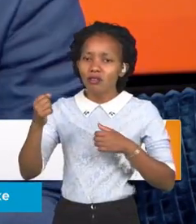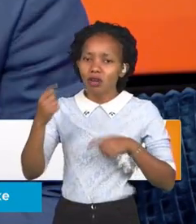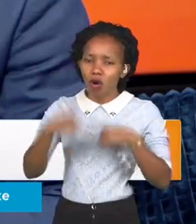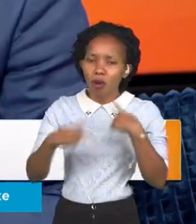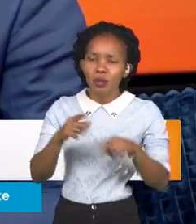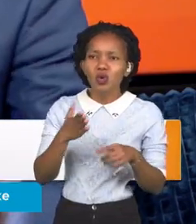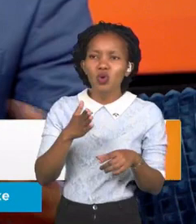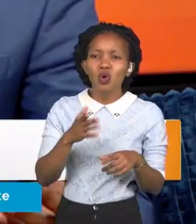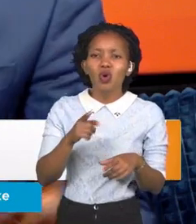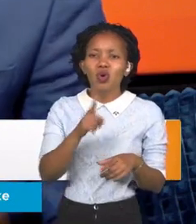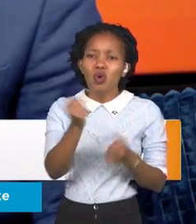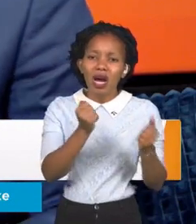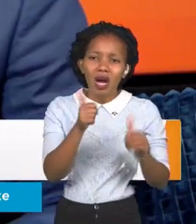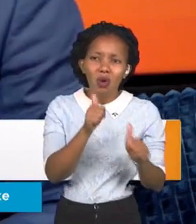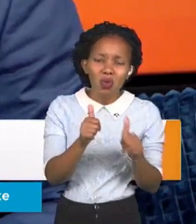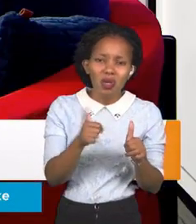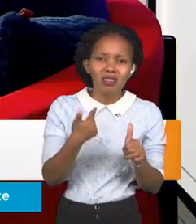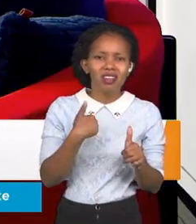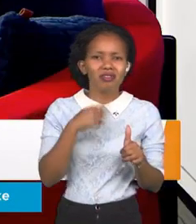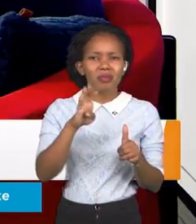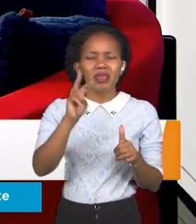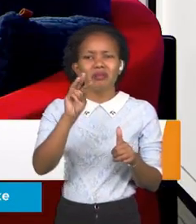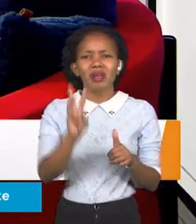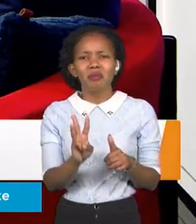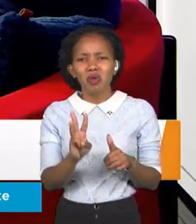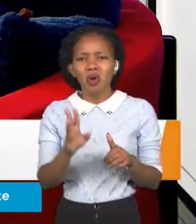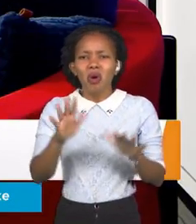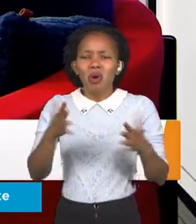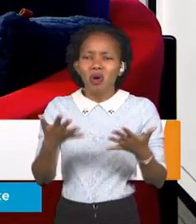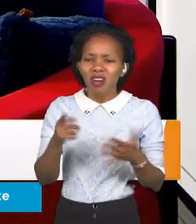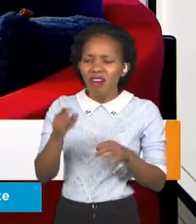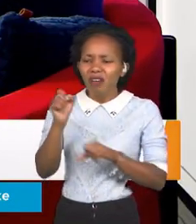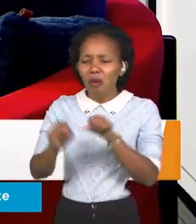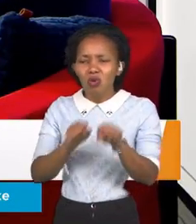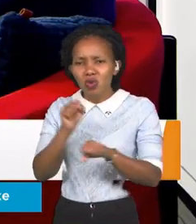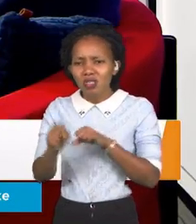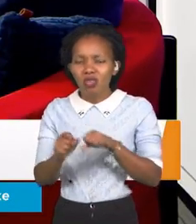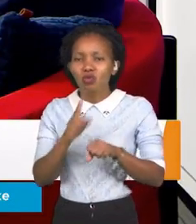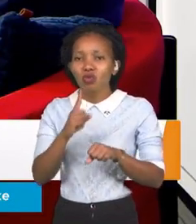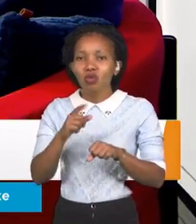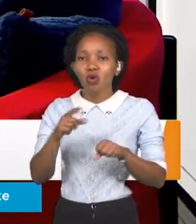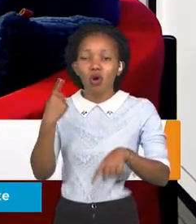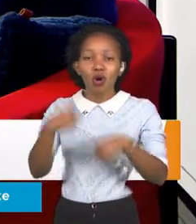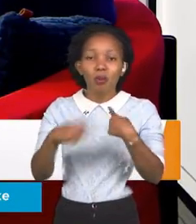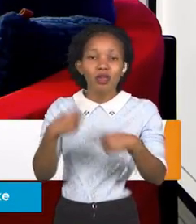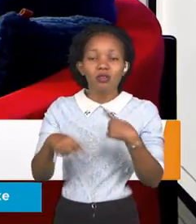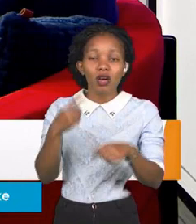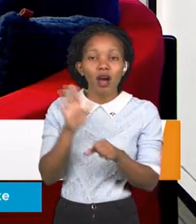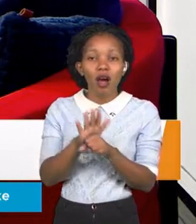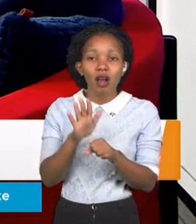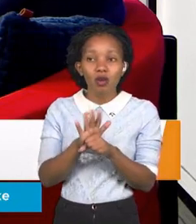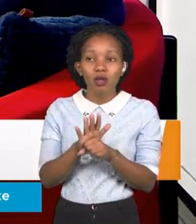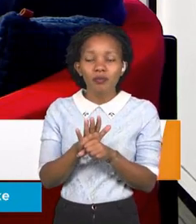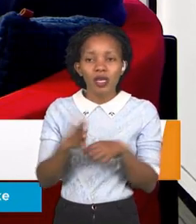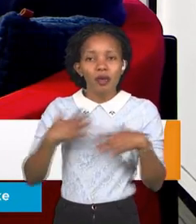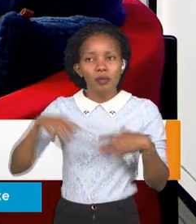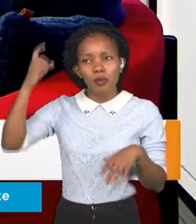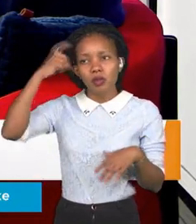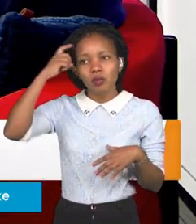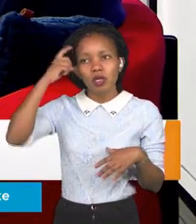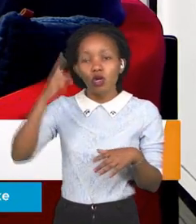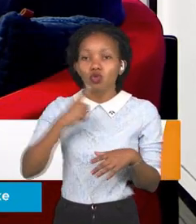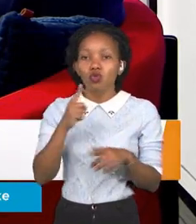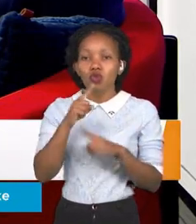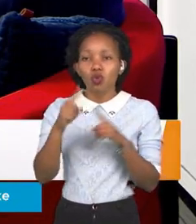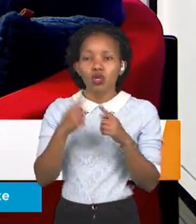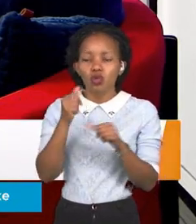drive a BMW. Oh, I have a bicycle, I have a motorcycle. You see, such things, huh? It's kind of now taking a toll on people's minds. Yes. Now, when you talk